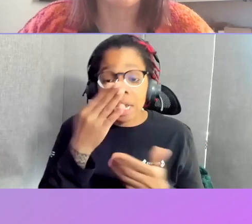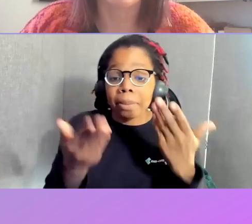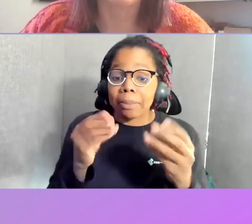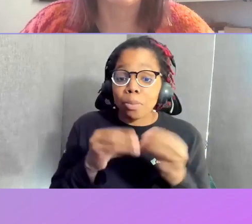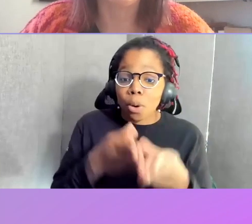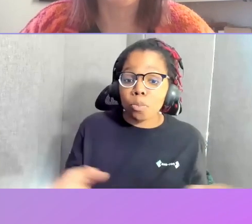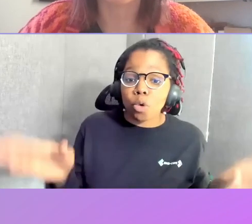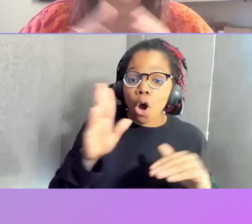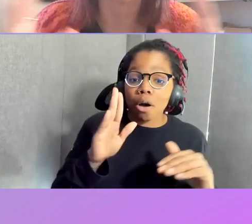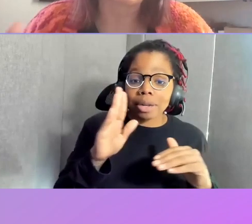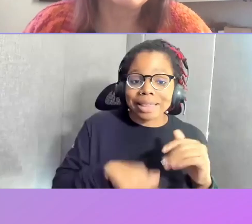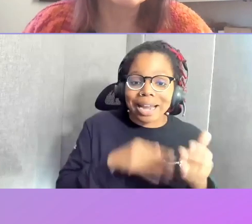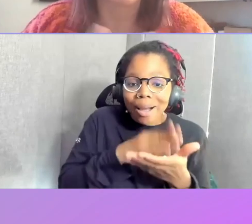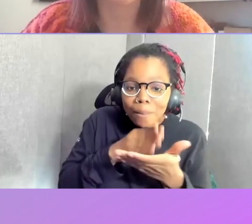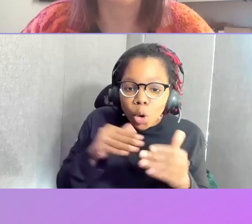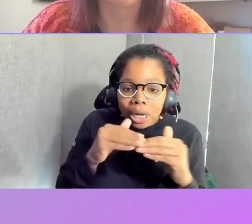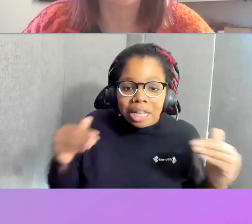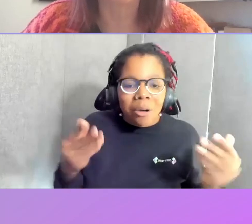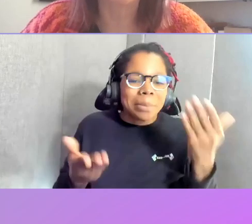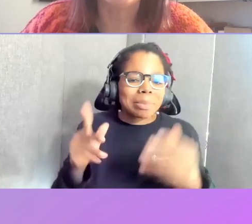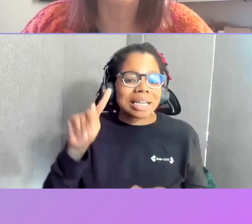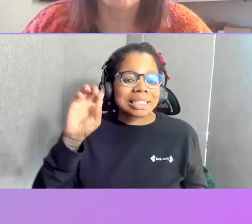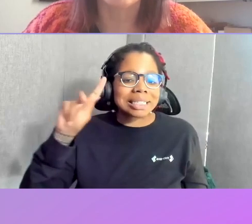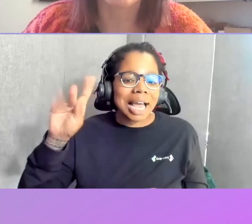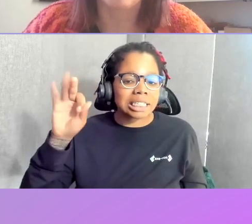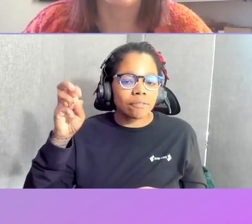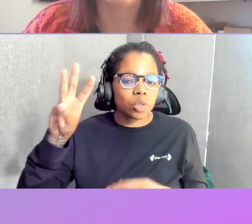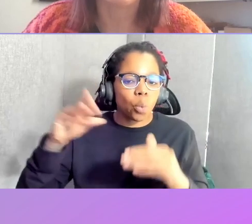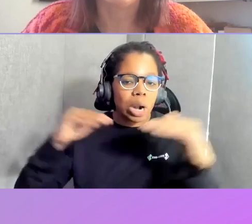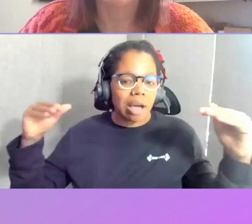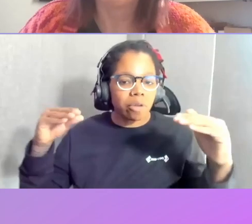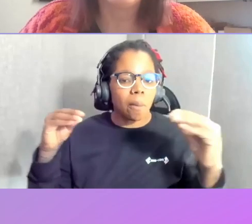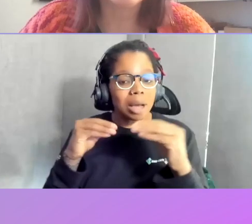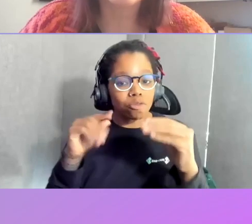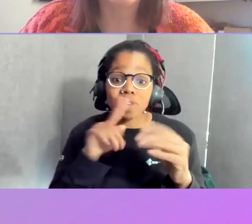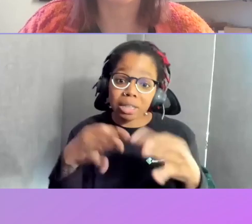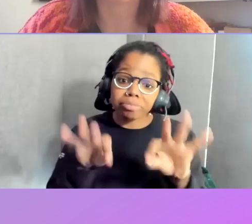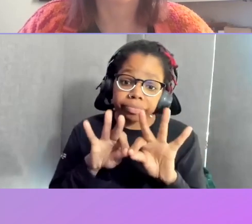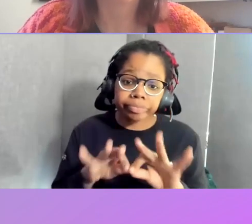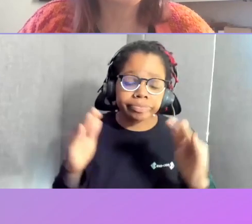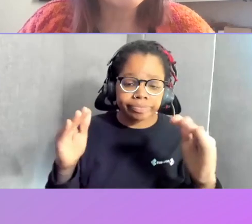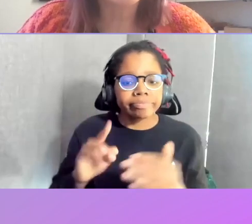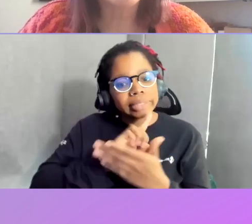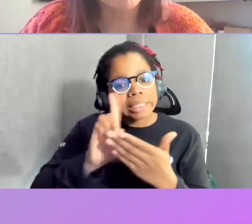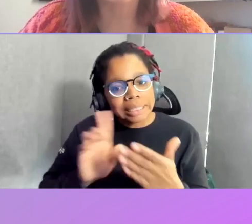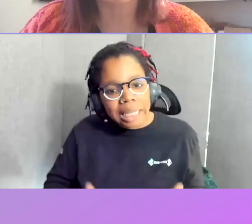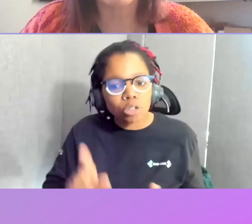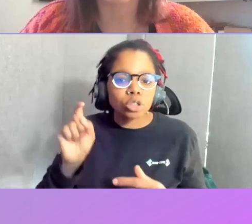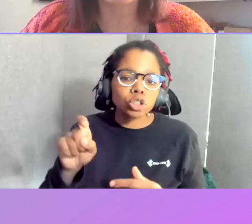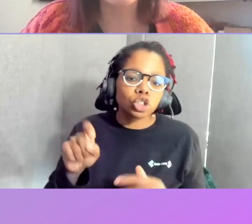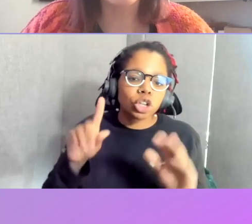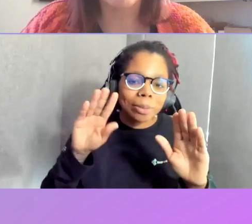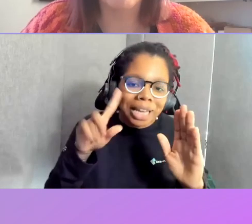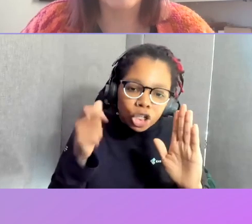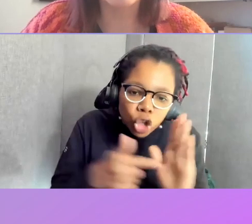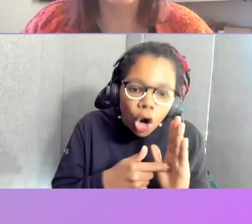than a component level, more of a task flow level, but still really worthwhile. Then designers should be doing targeted